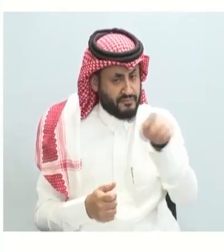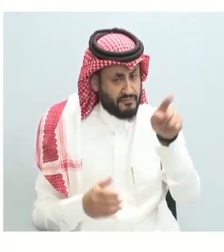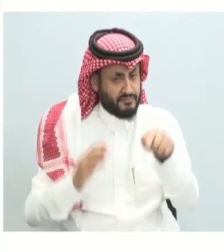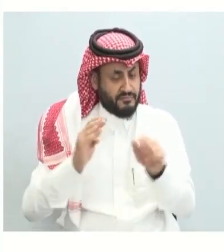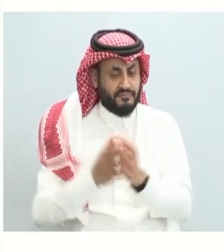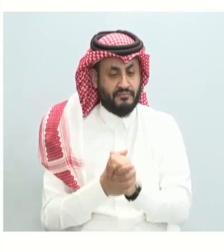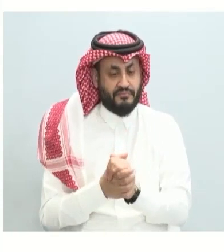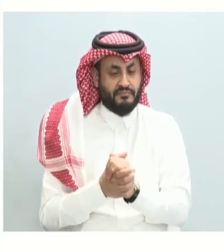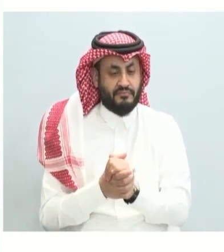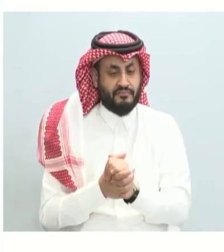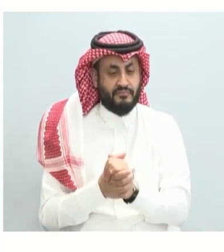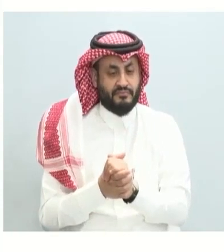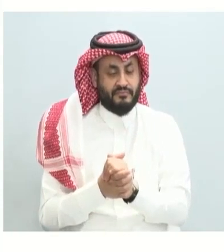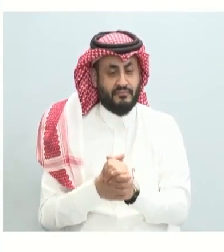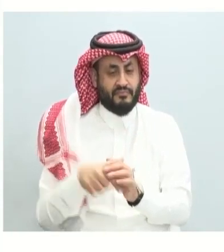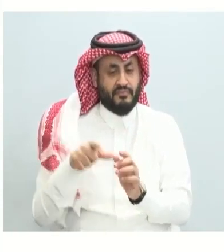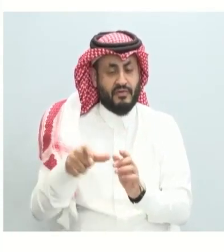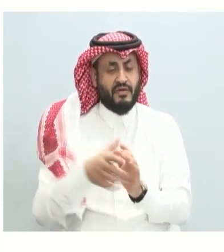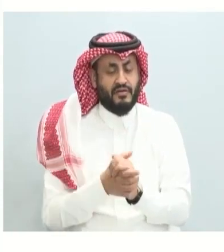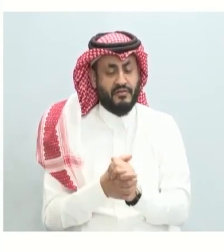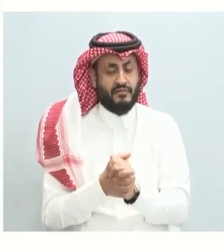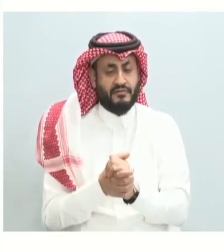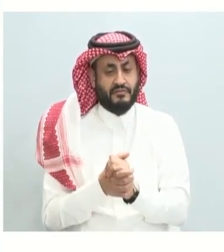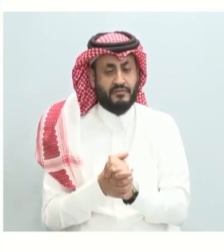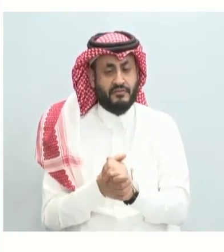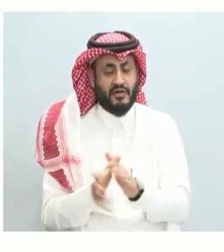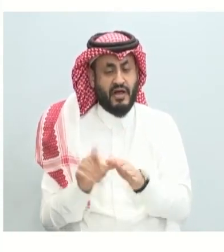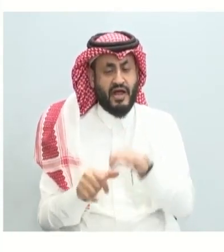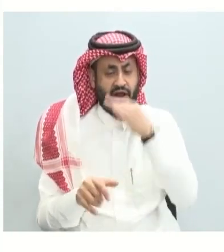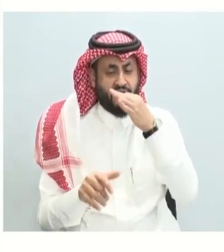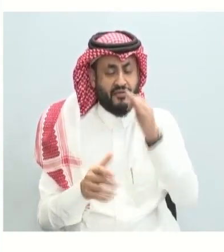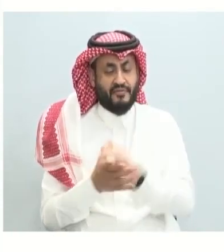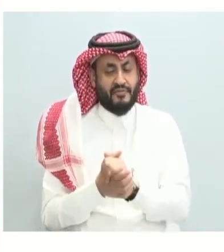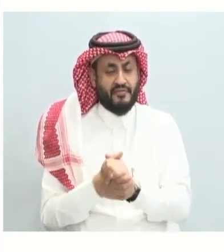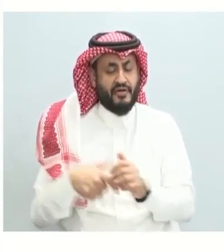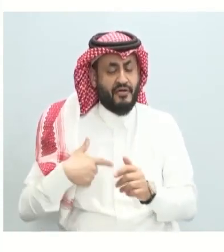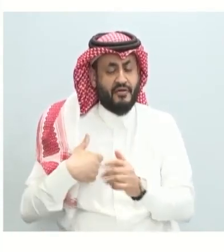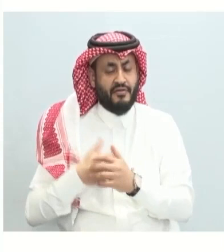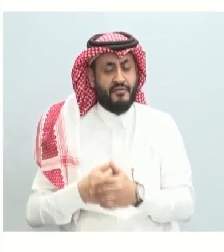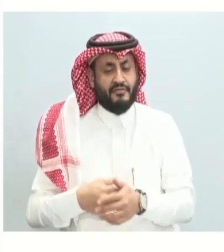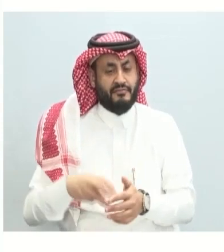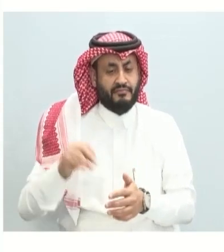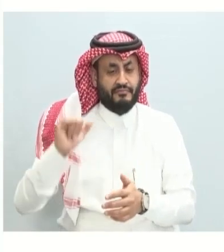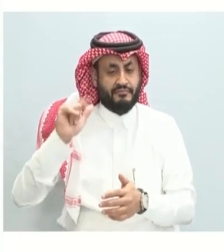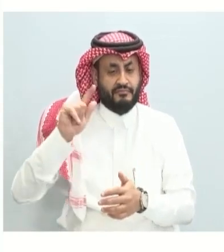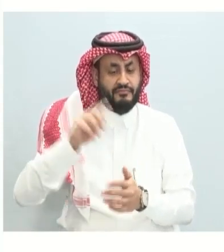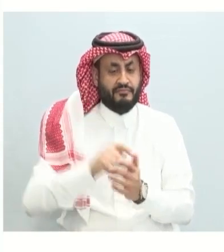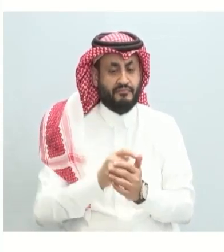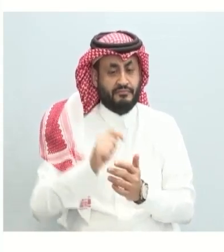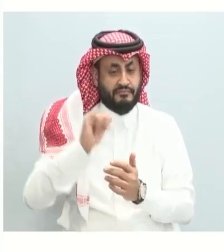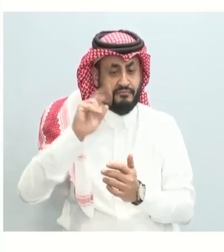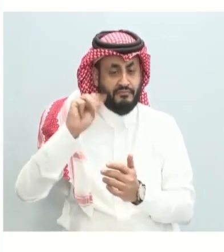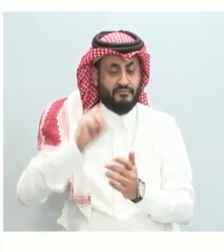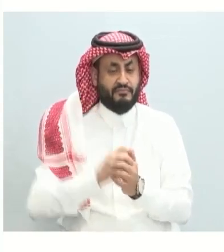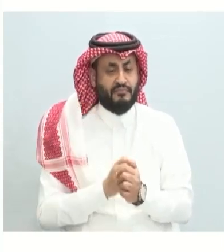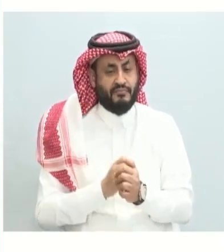circle. This is his parrot. His name is Tim. Tim is